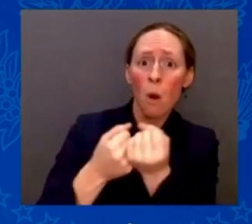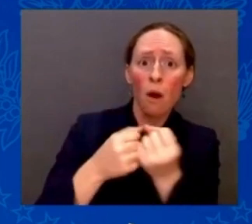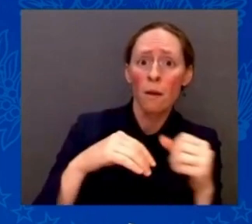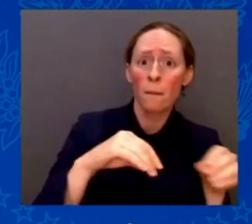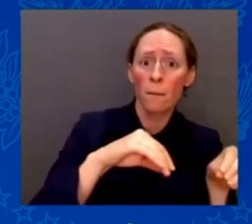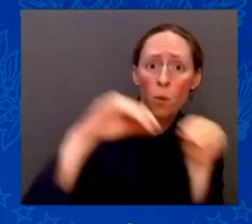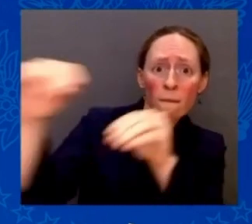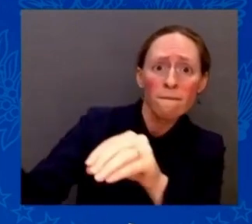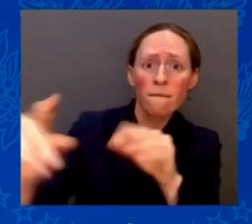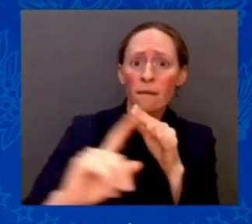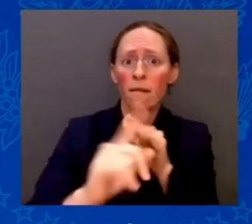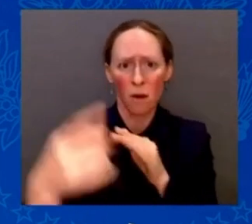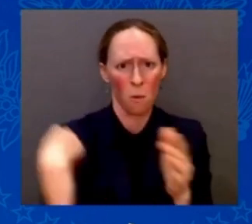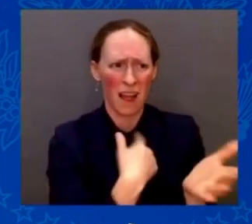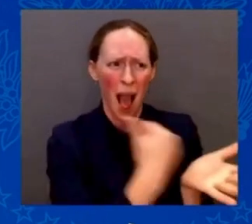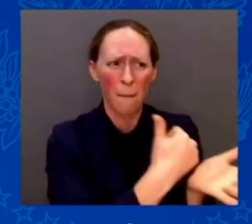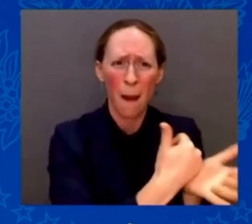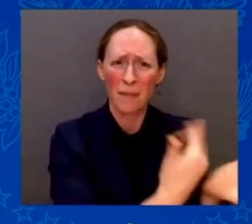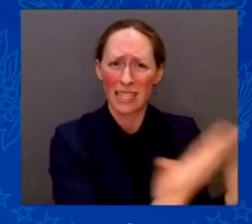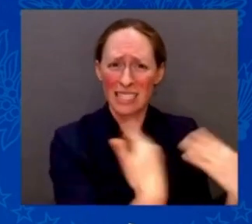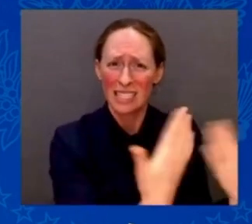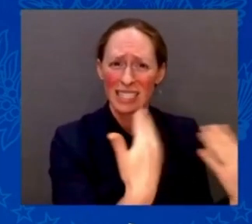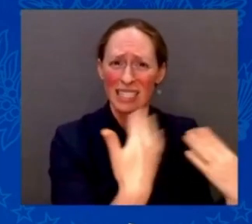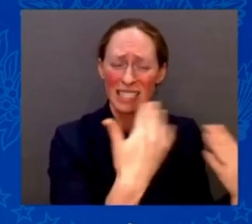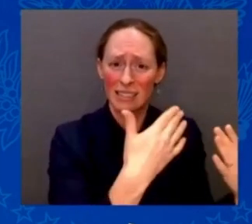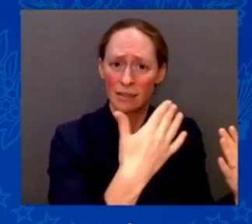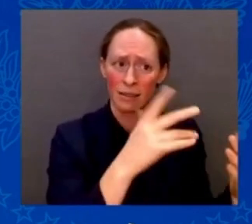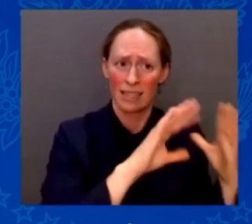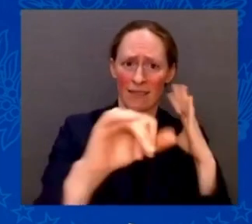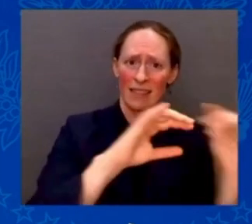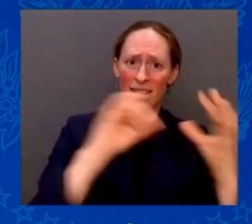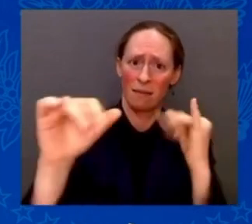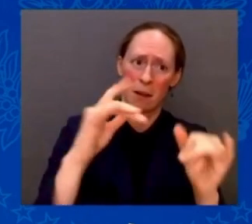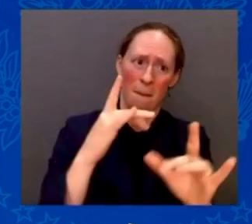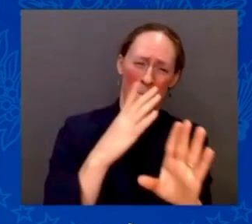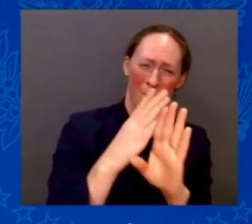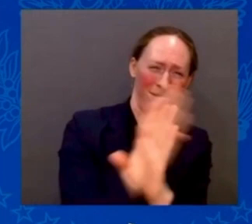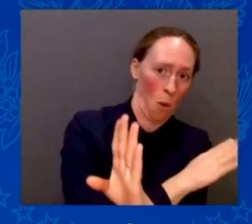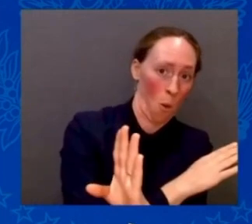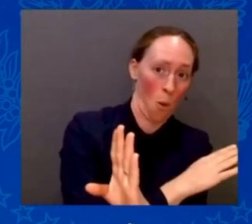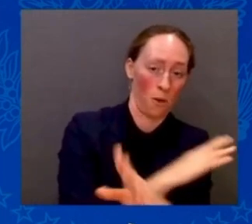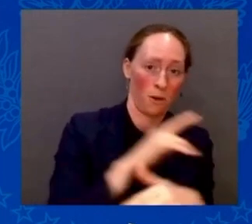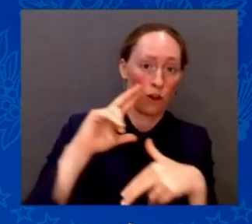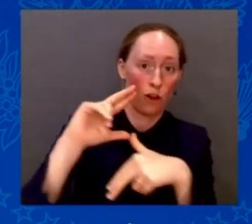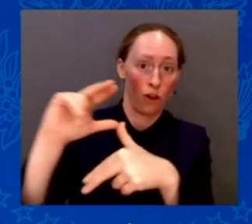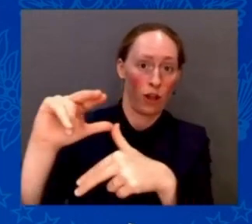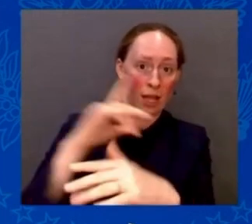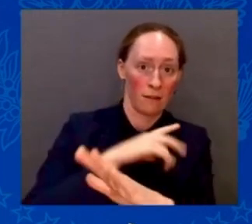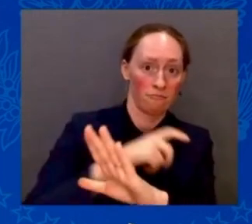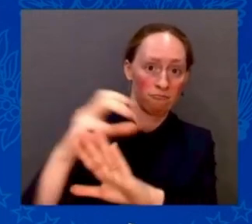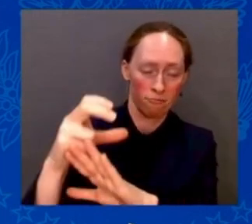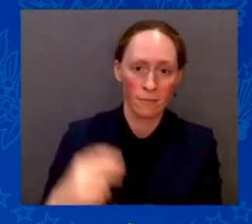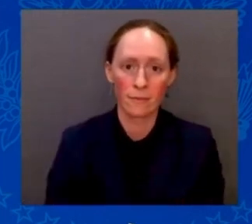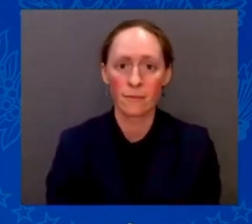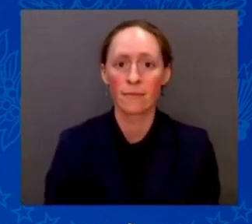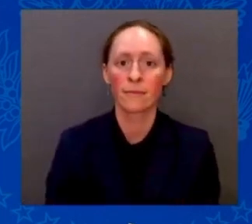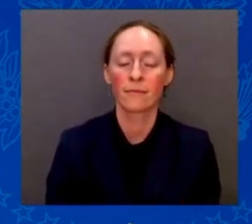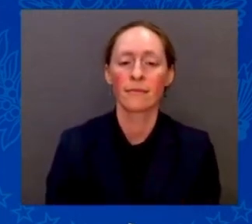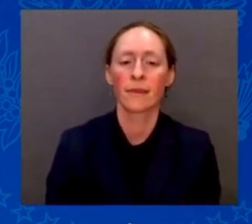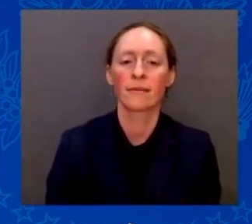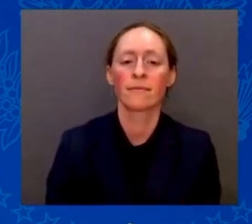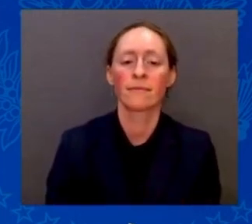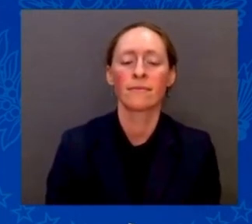in advance of the hurricane's arrival. And I directed the FEMA to redeploy resources, including up to 1,500